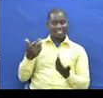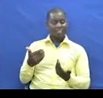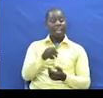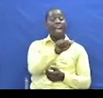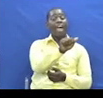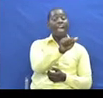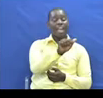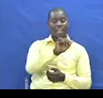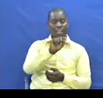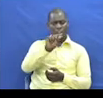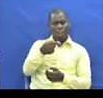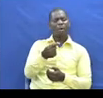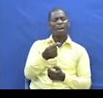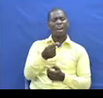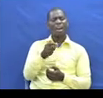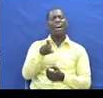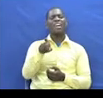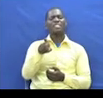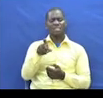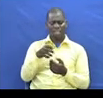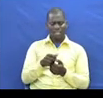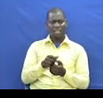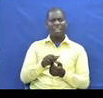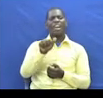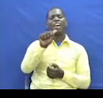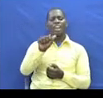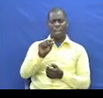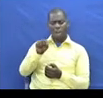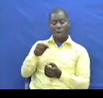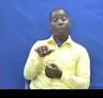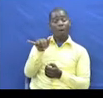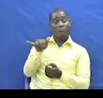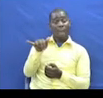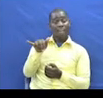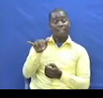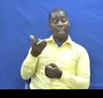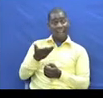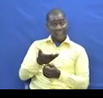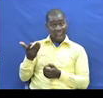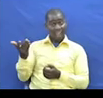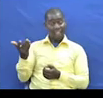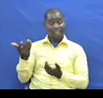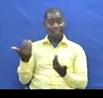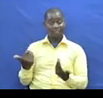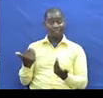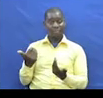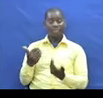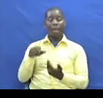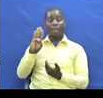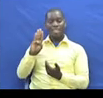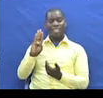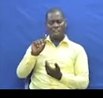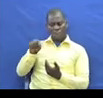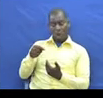A, X, A, Y. Another one is B, comma y. Thank